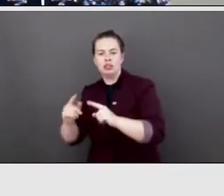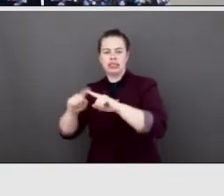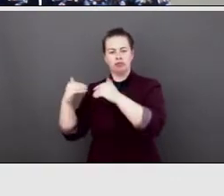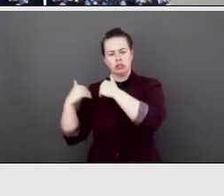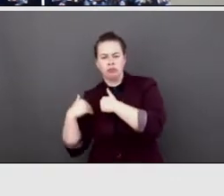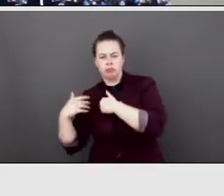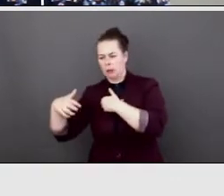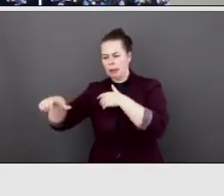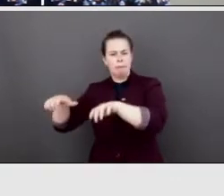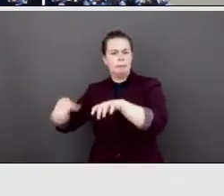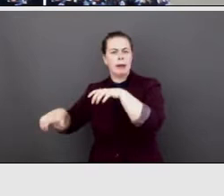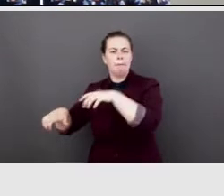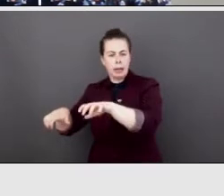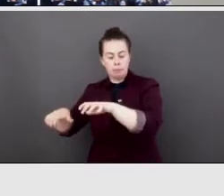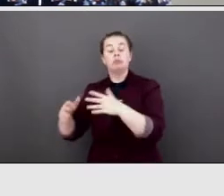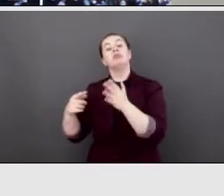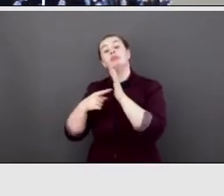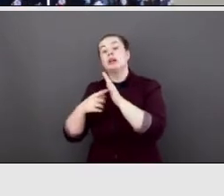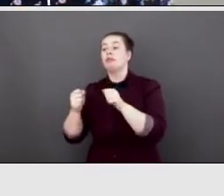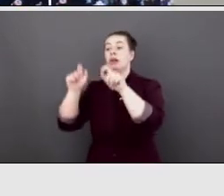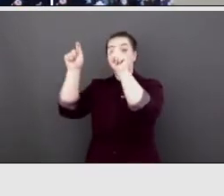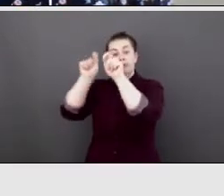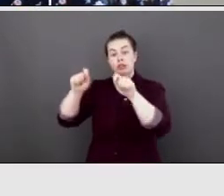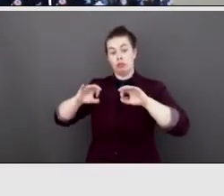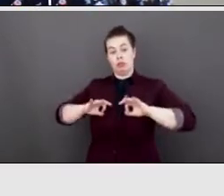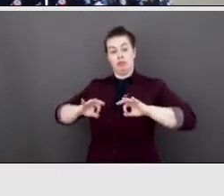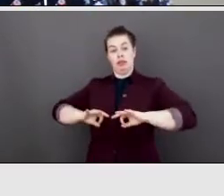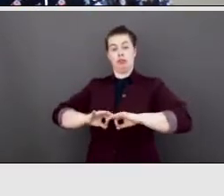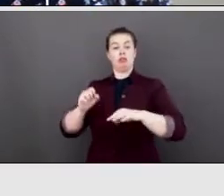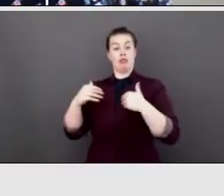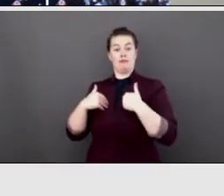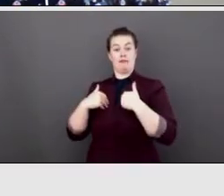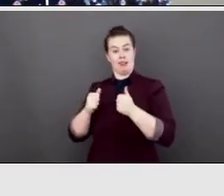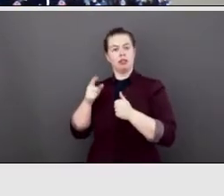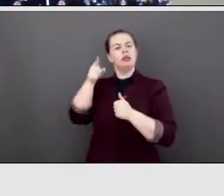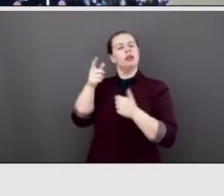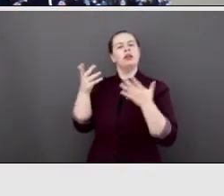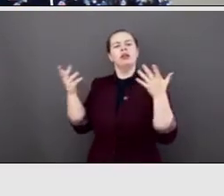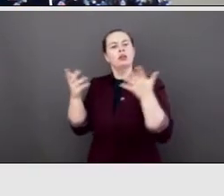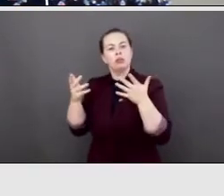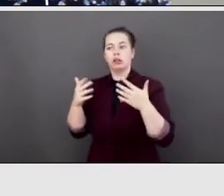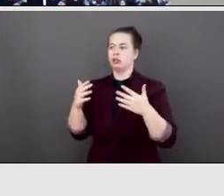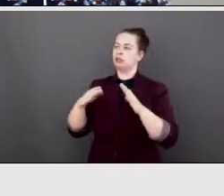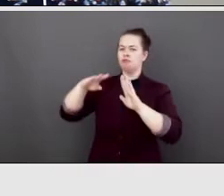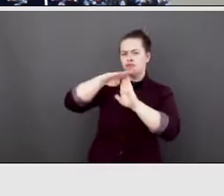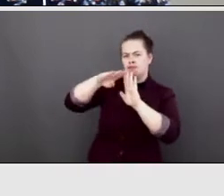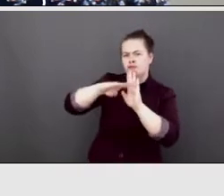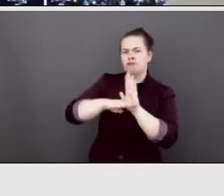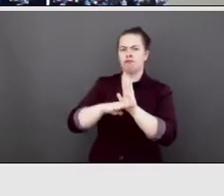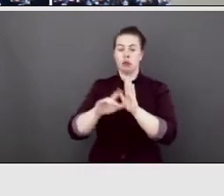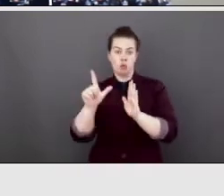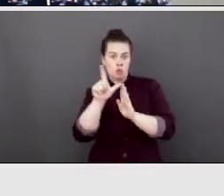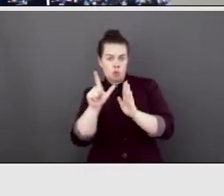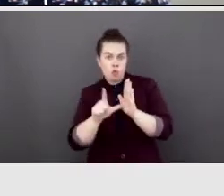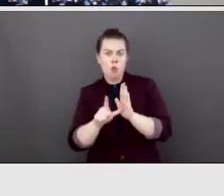and regional level have different responsibilities. The Federal Ministry of Health is responsible for the development of laws, healthcare